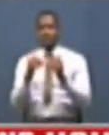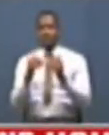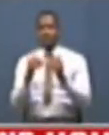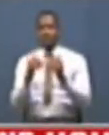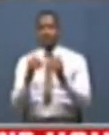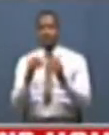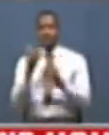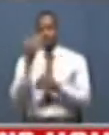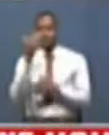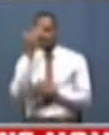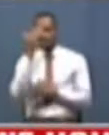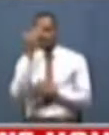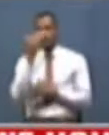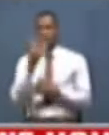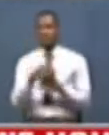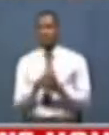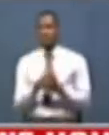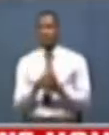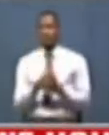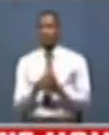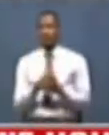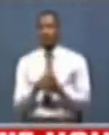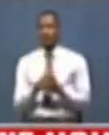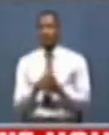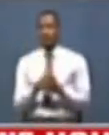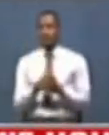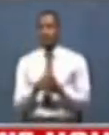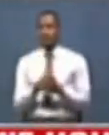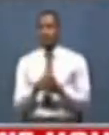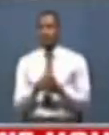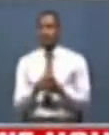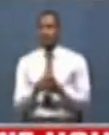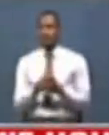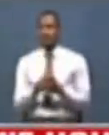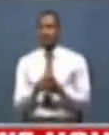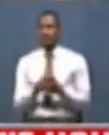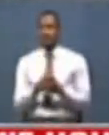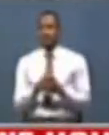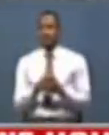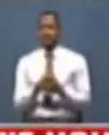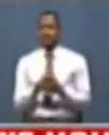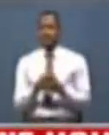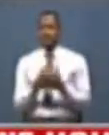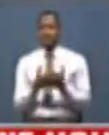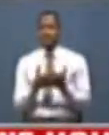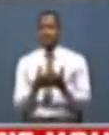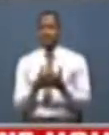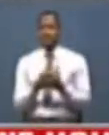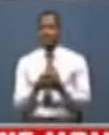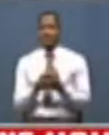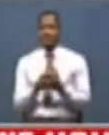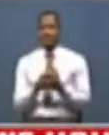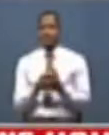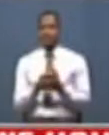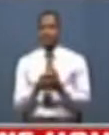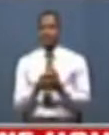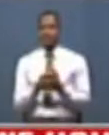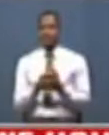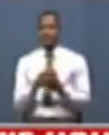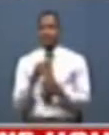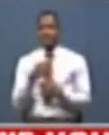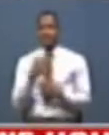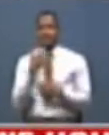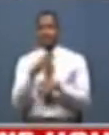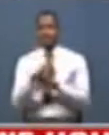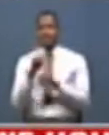consciousness and cooperate with the police while offering maximum support to fight crime collectively. My gallant